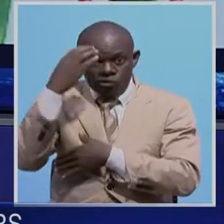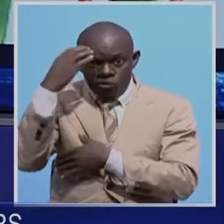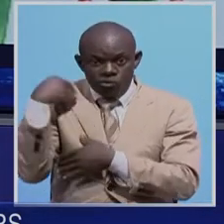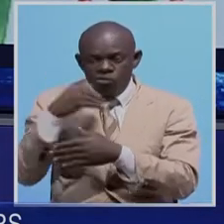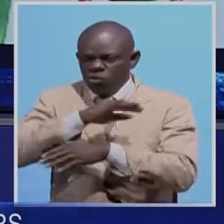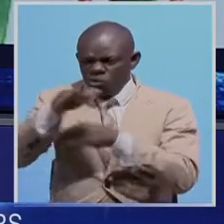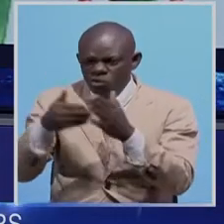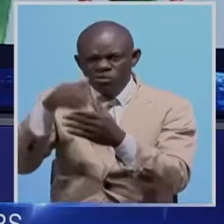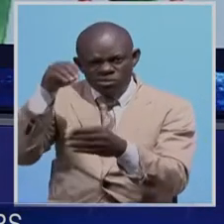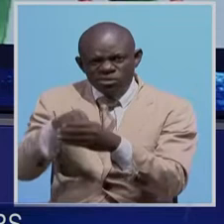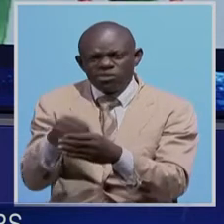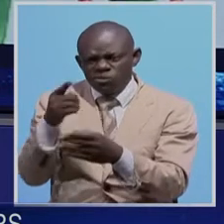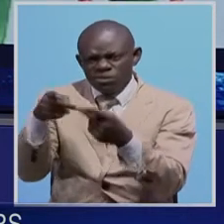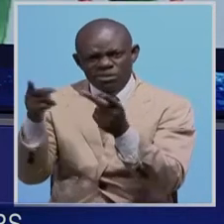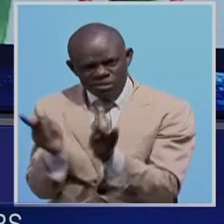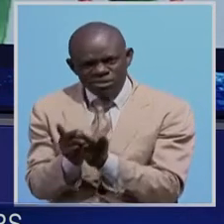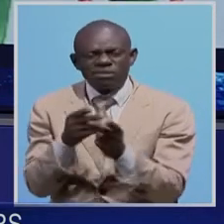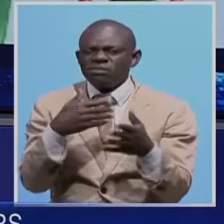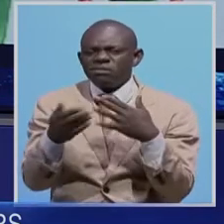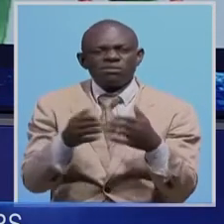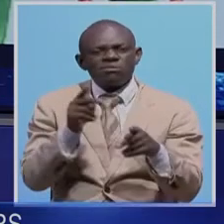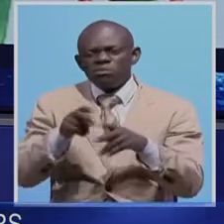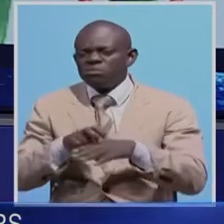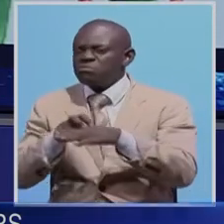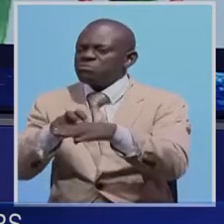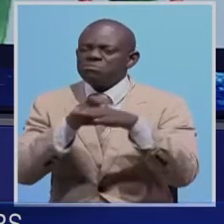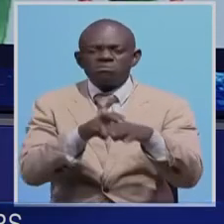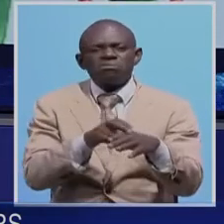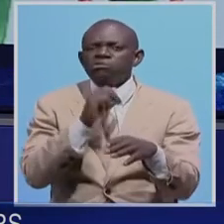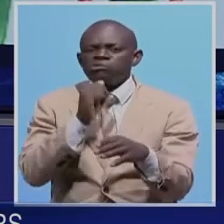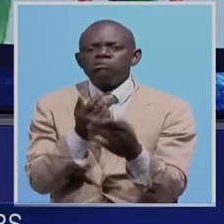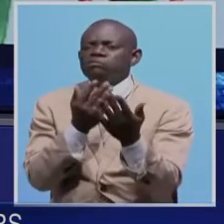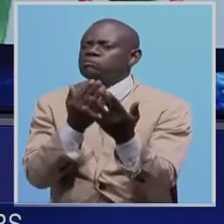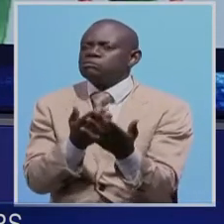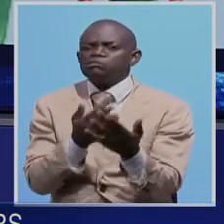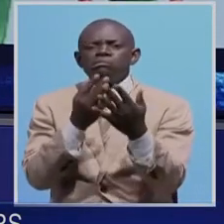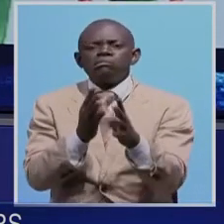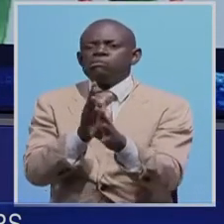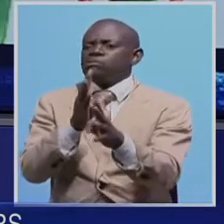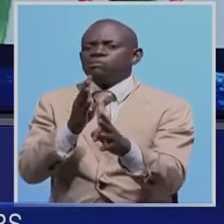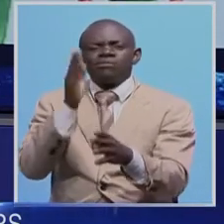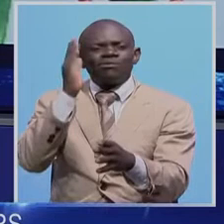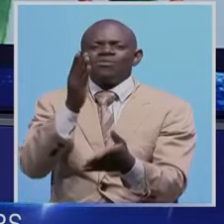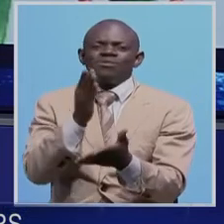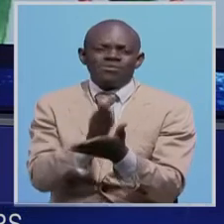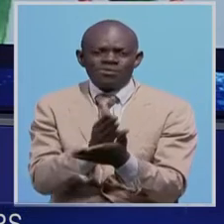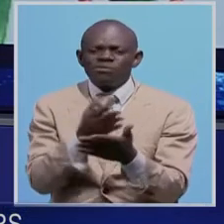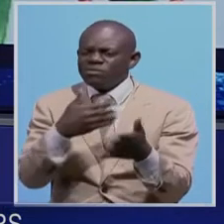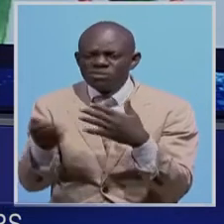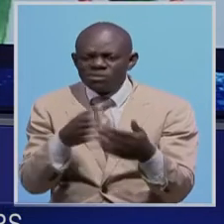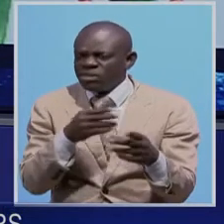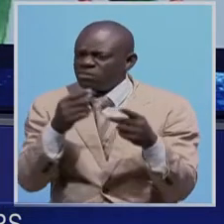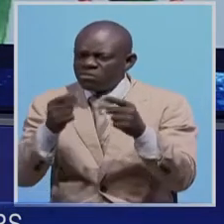people. Mr. Chola said the facility will help to lessen congestion through timely clearing of cargo entering